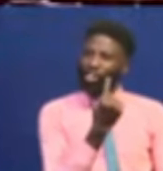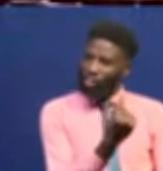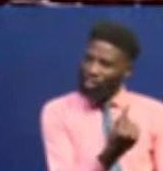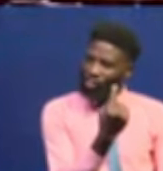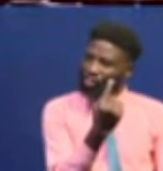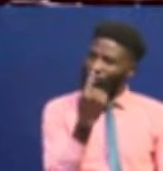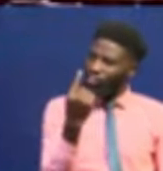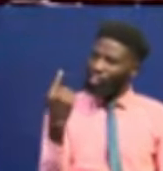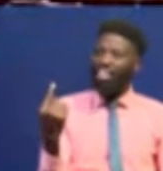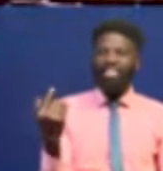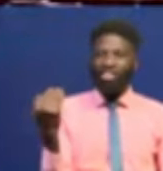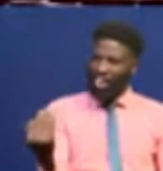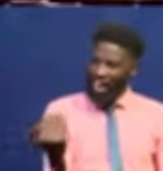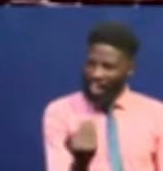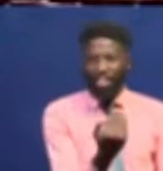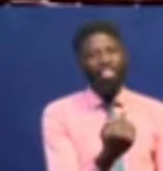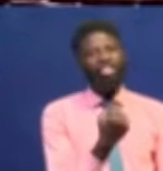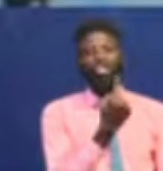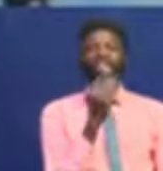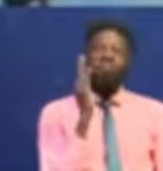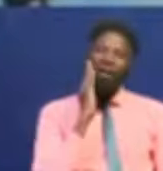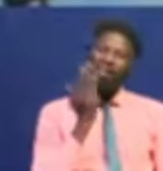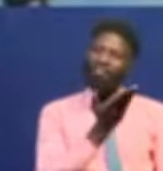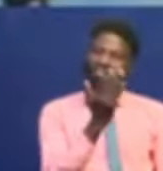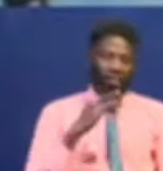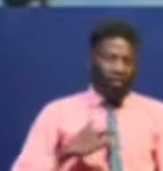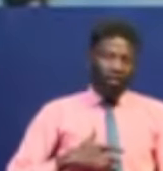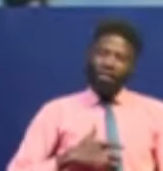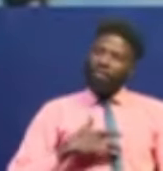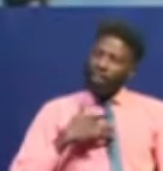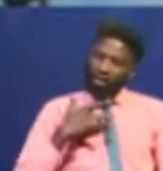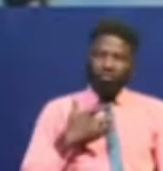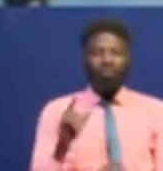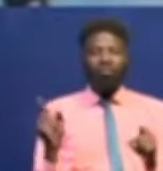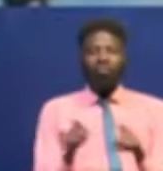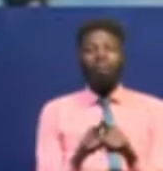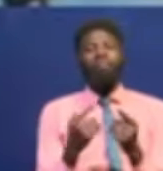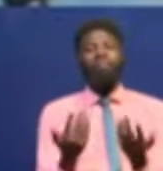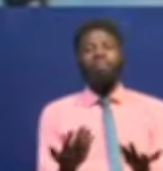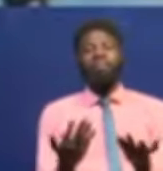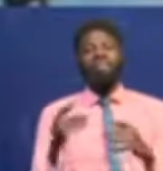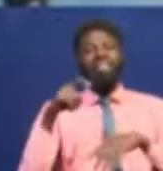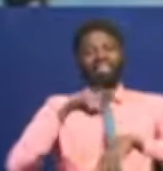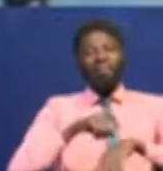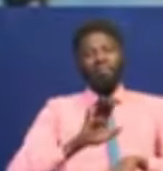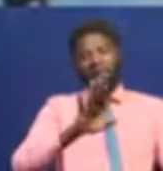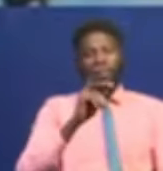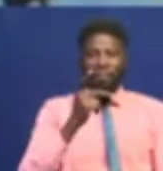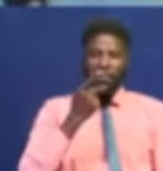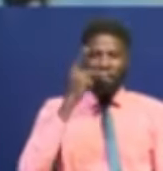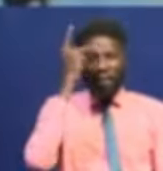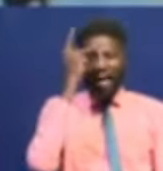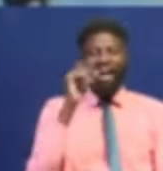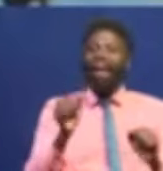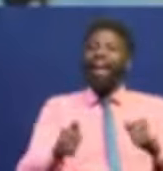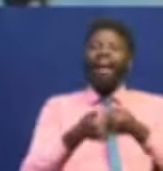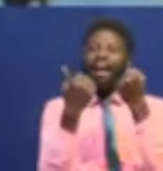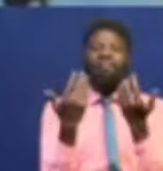child, every mother feels the same when their parent